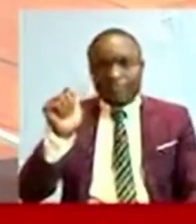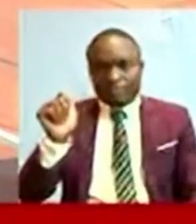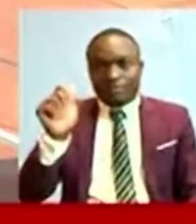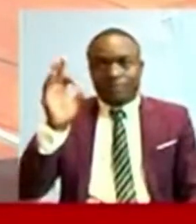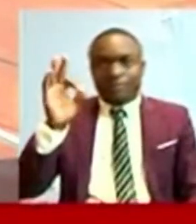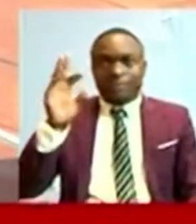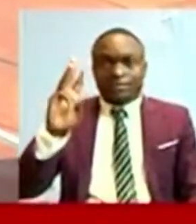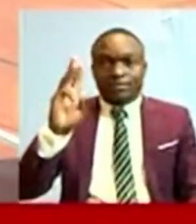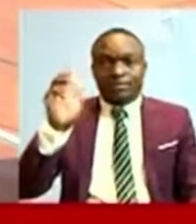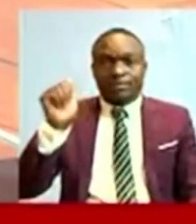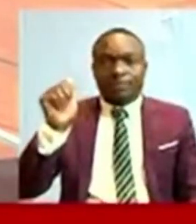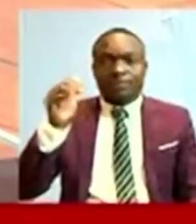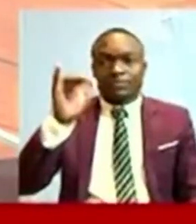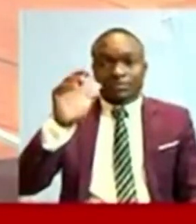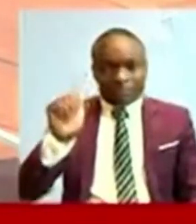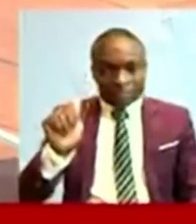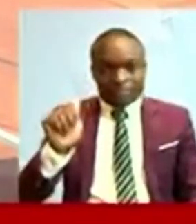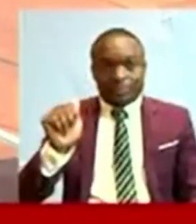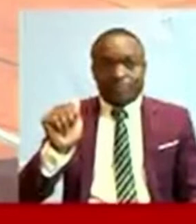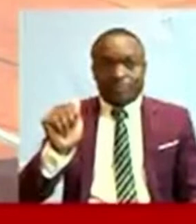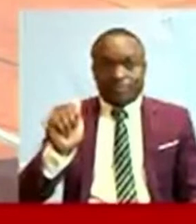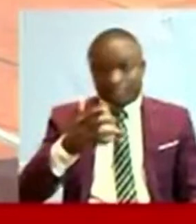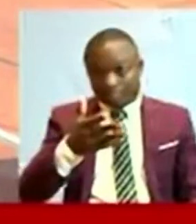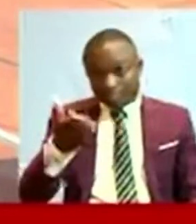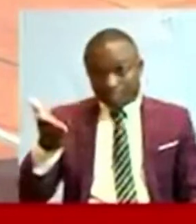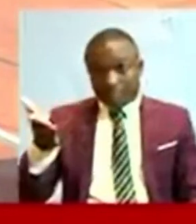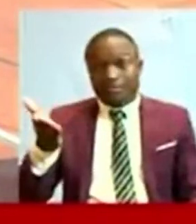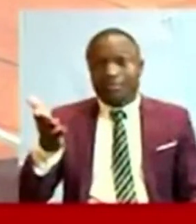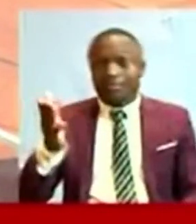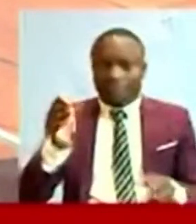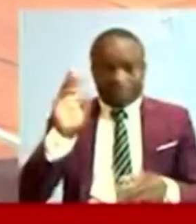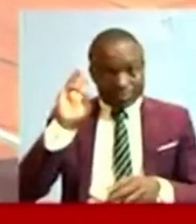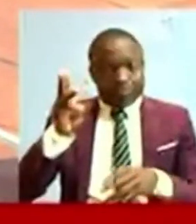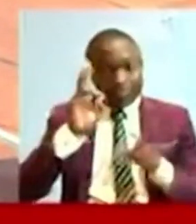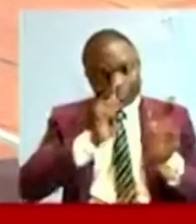I have a question for you, Honorable Dr. Kalila, which I should have asked them. I know you answered it.